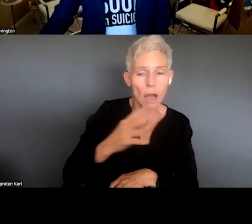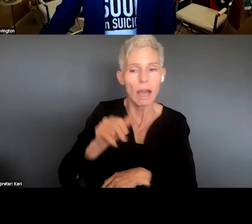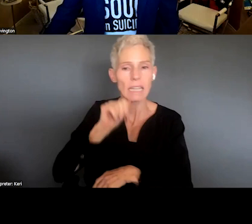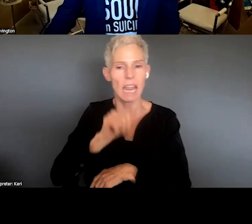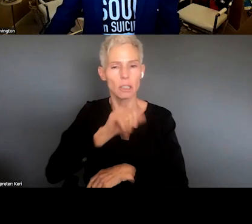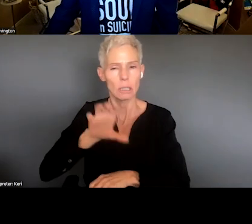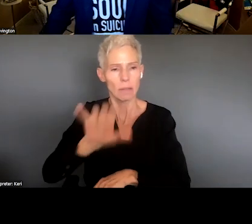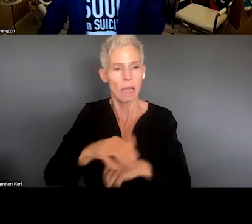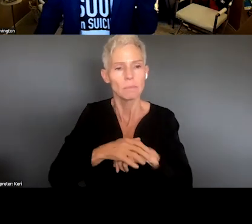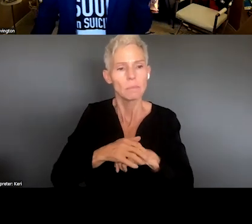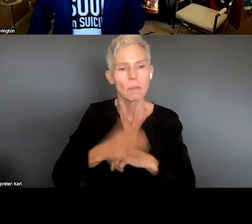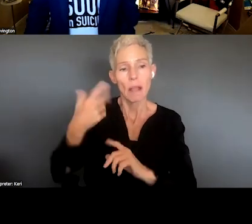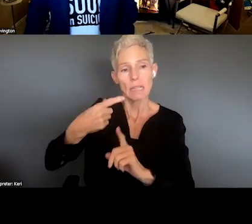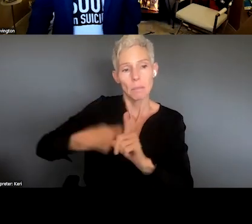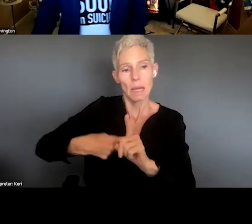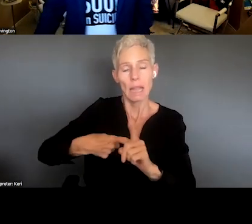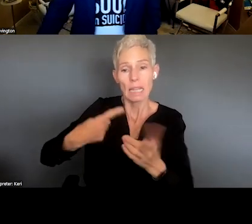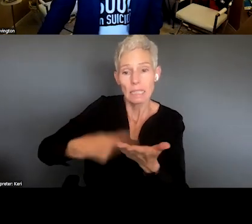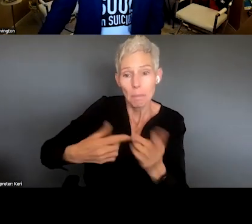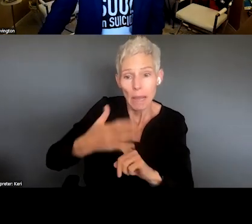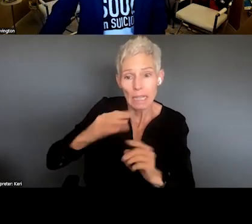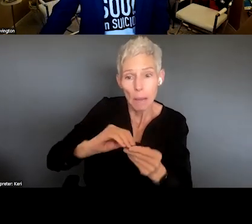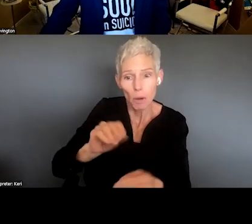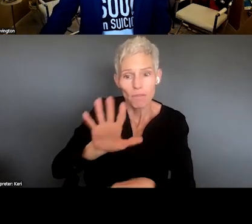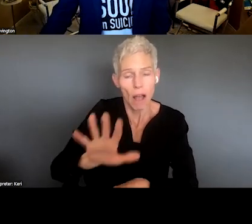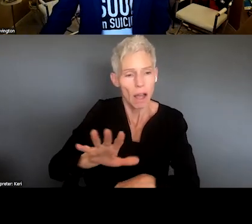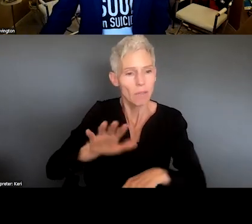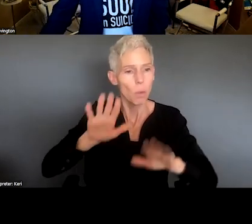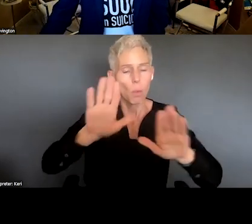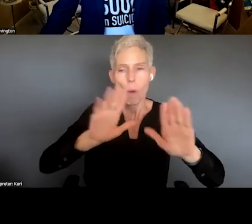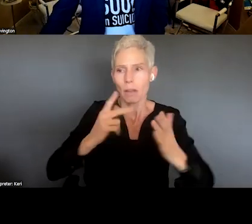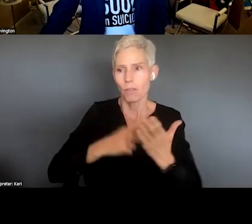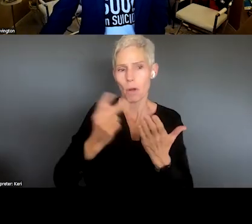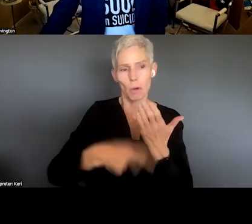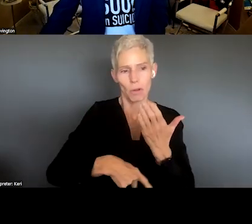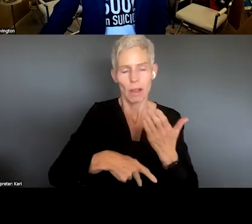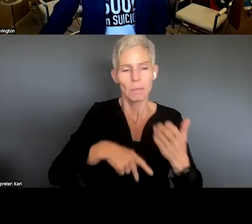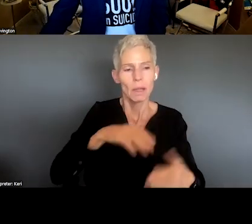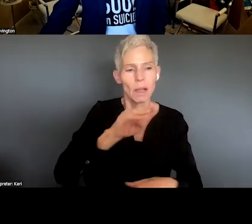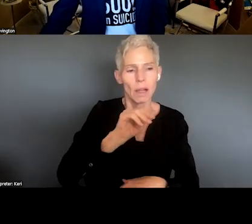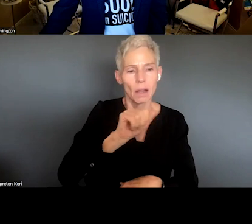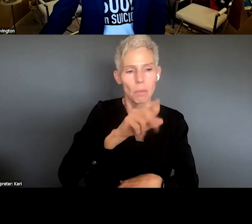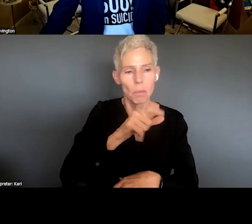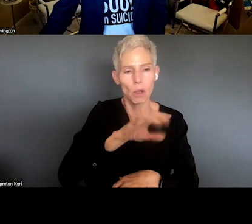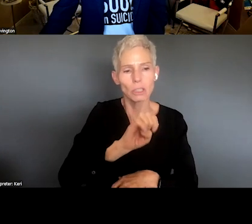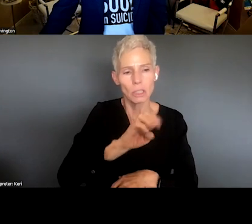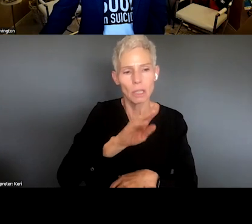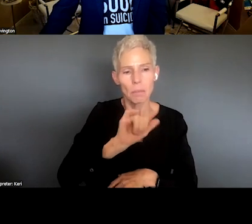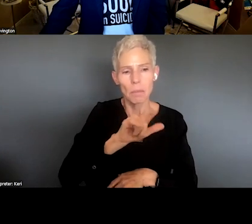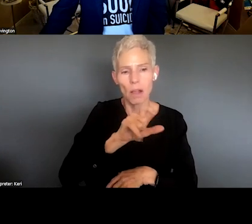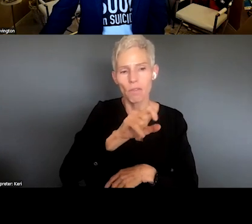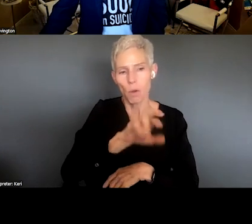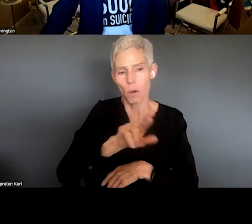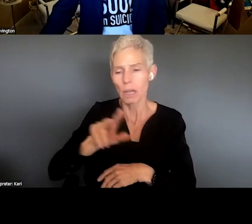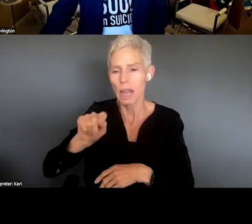we had debate 5, a really great program with Margie Balfour and Travis Atkinson on crisis